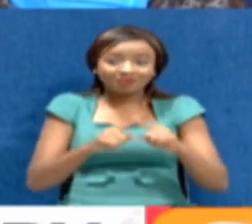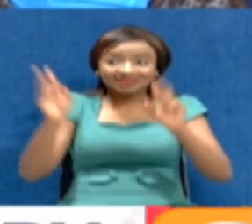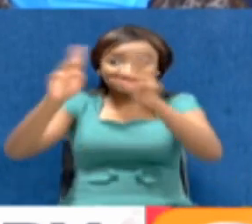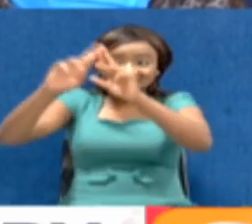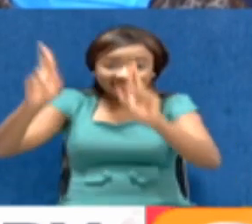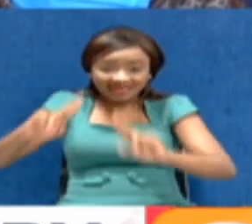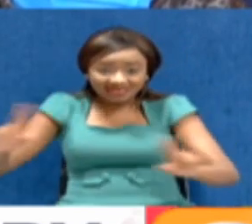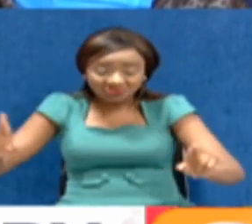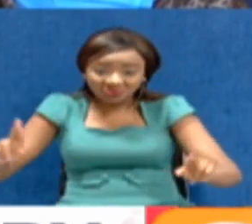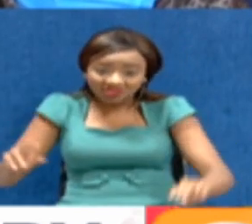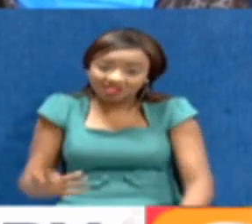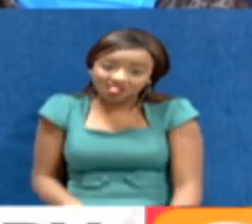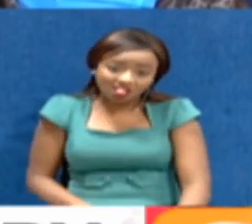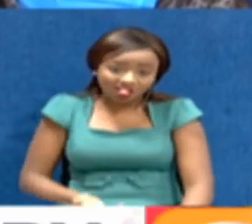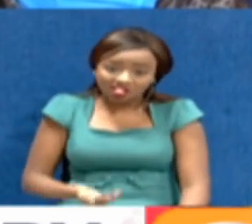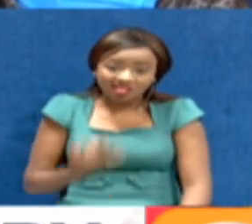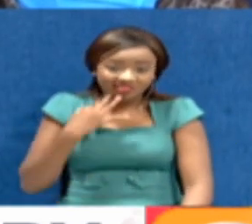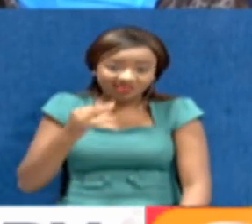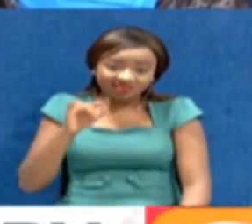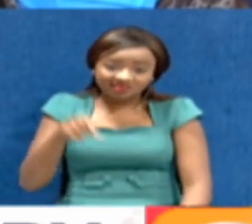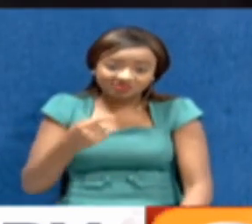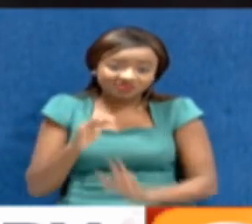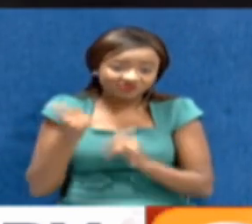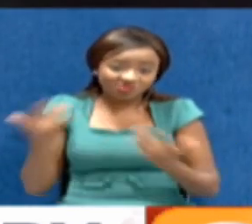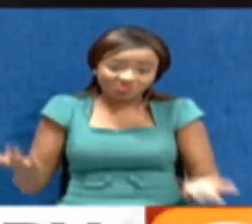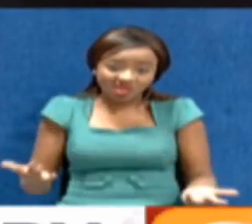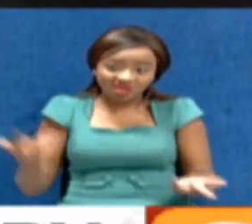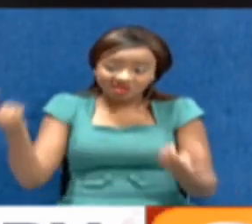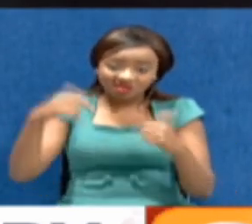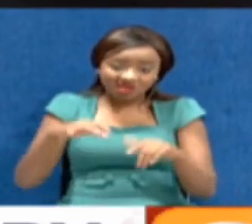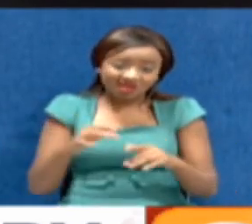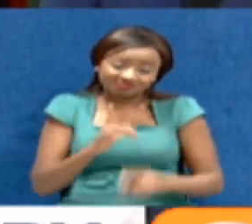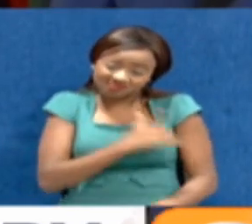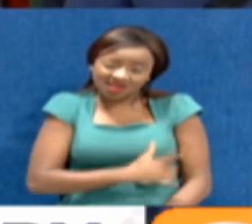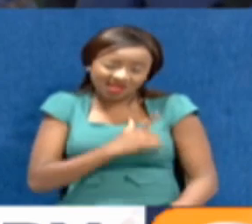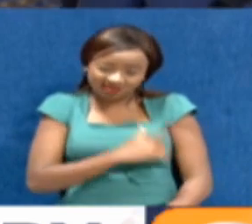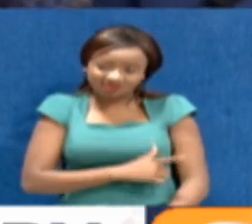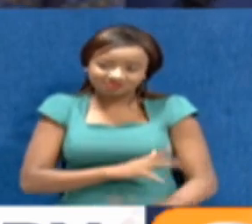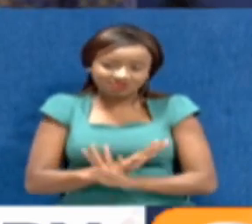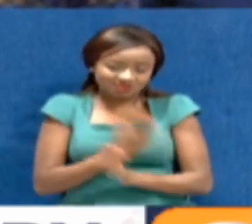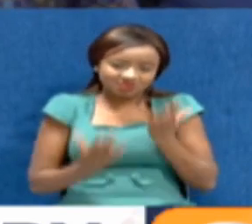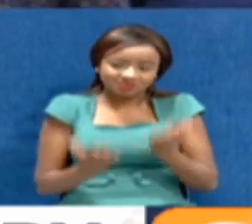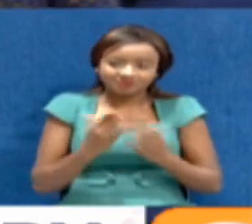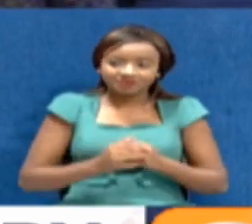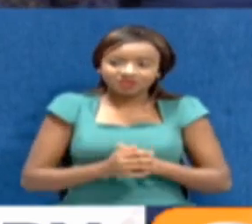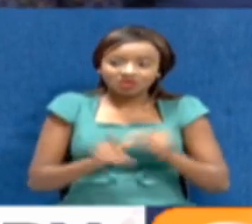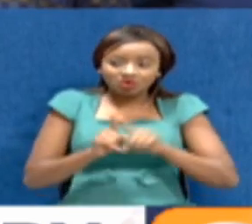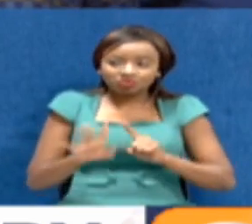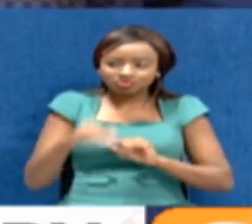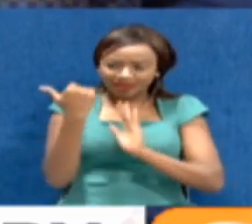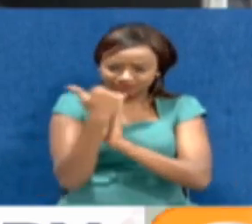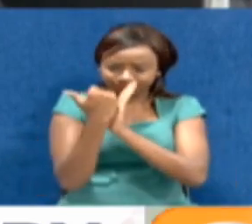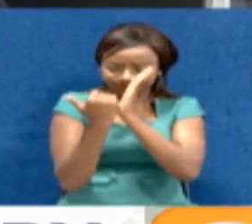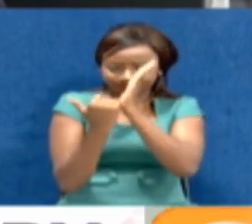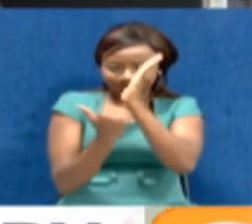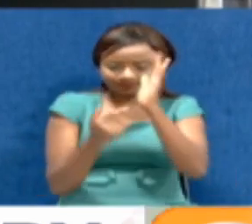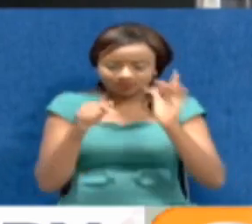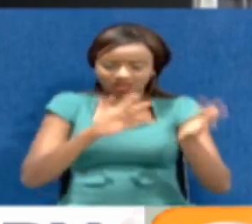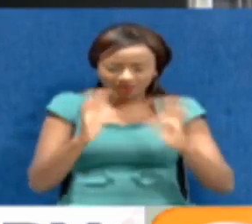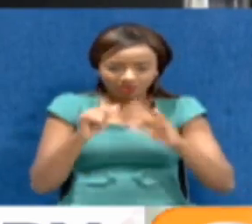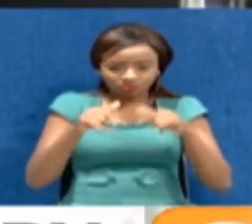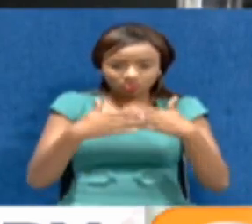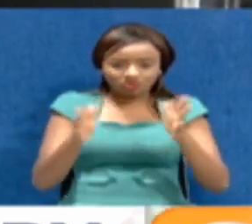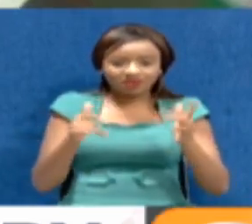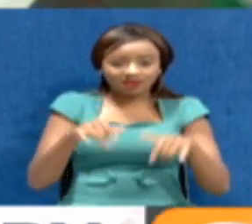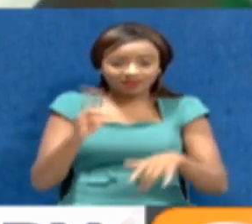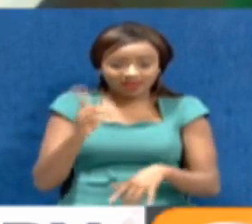lucky if we get 300,000 people arriving. Speaking during the launch of the sector reopening protocols in Nairobi, Balala warned that